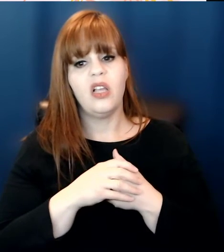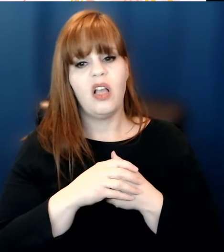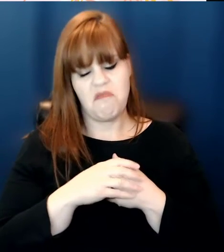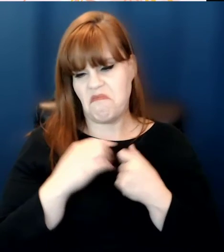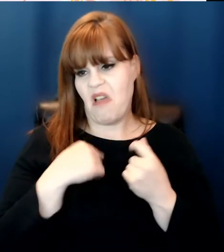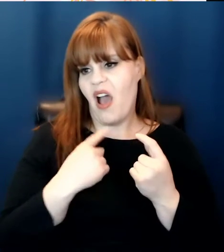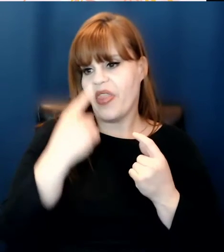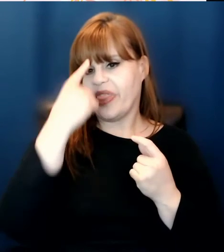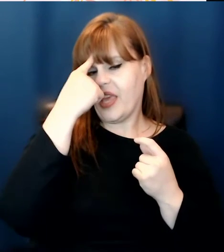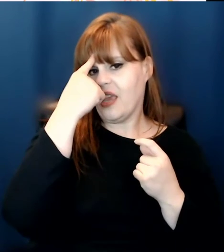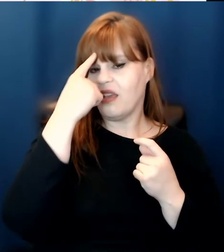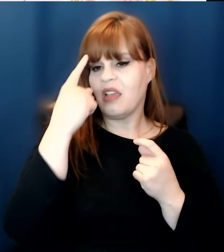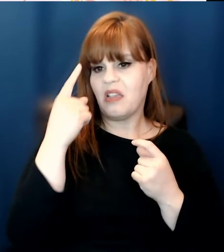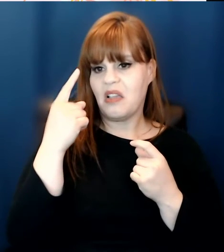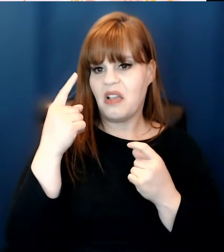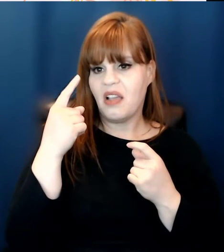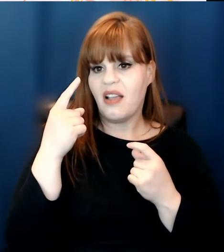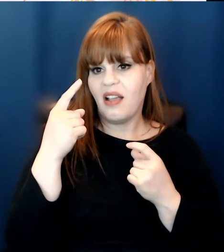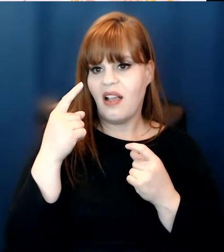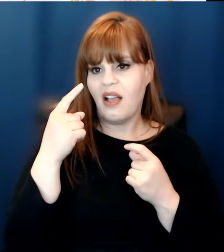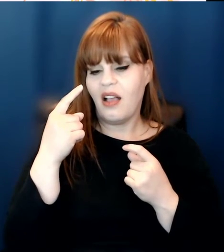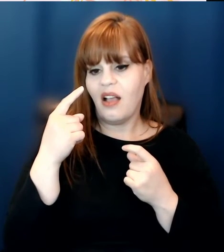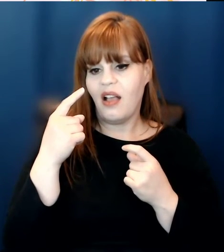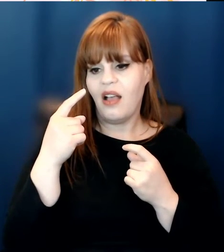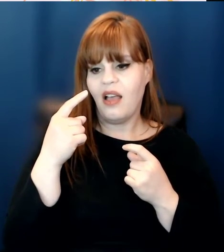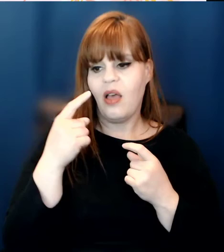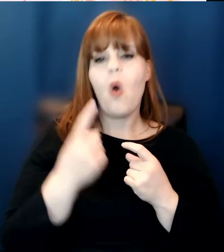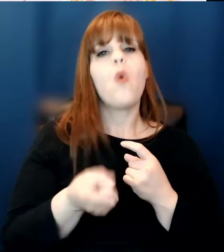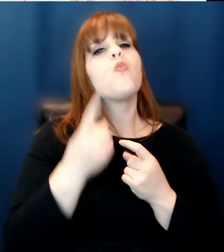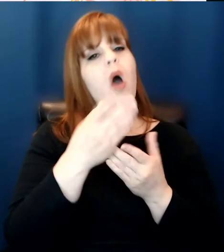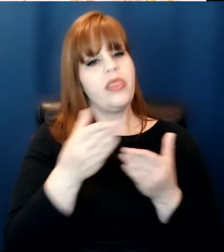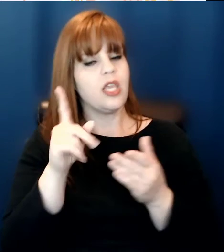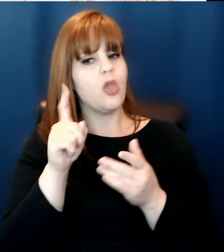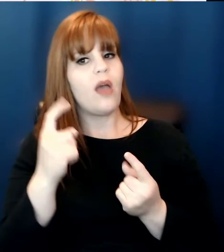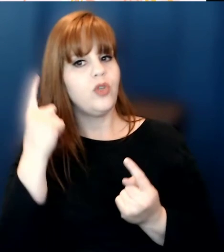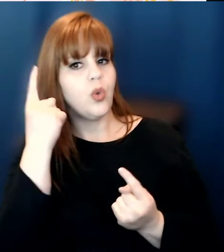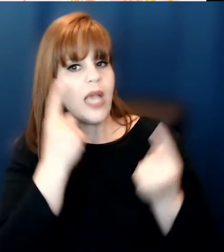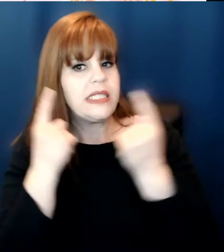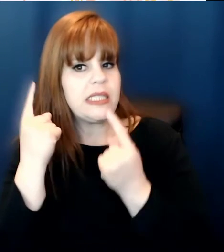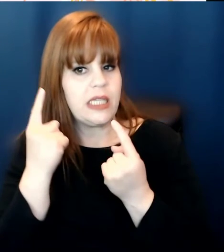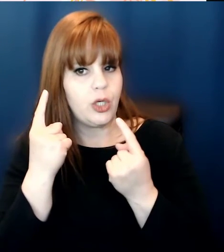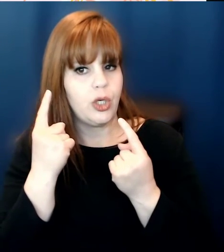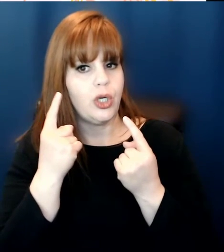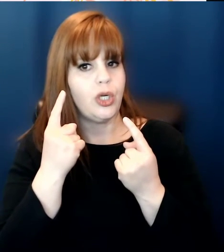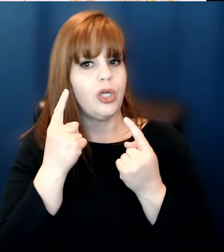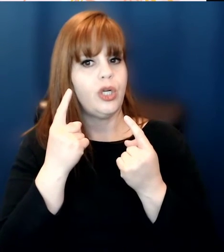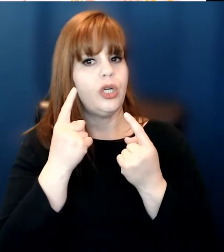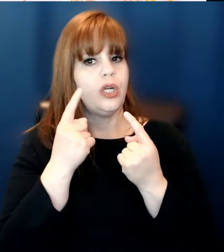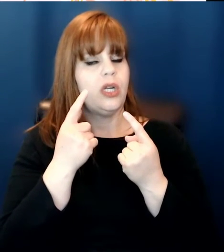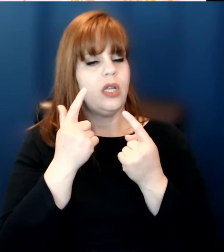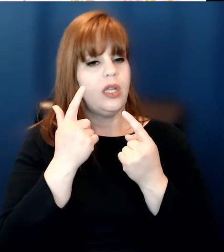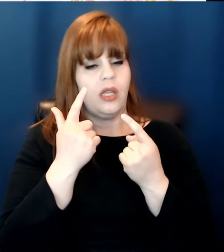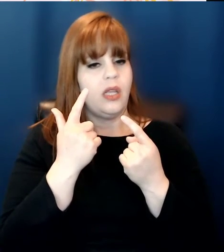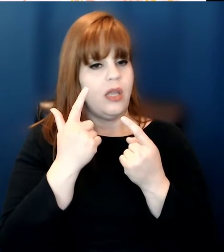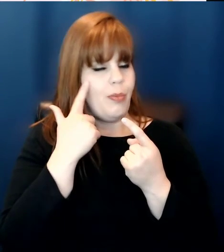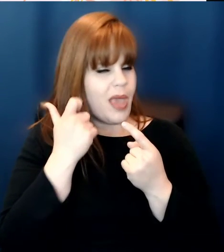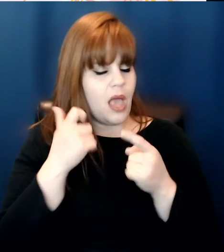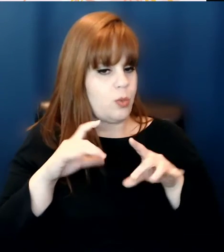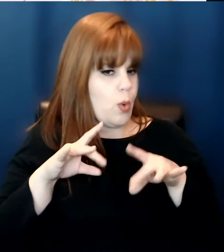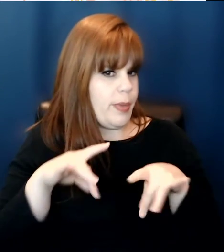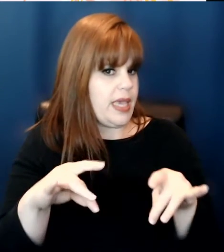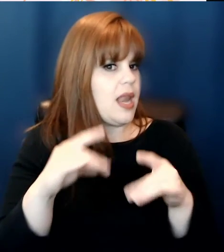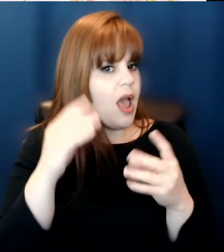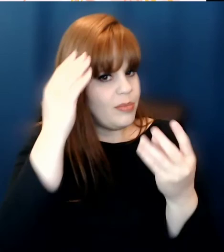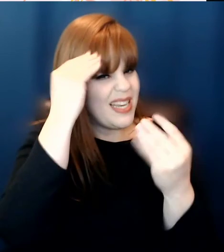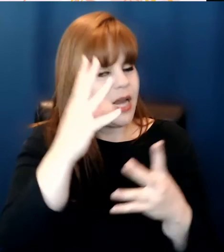And I think that, there's, I mean, one thing that you have to consider is that since we're picking